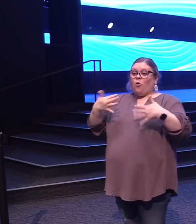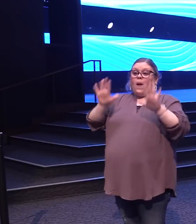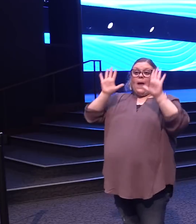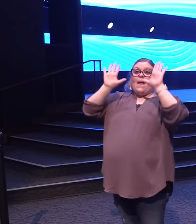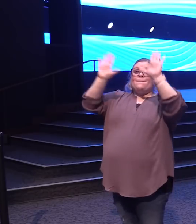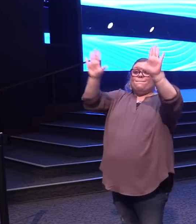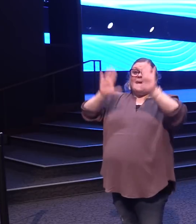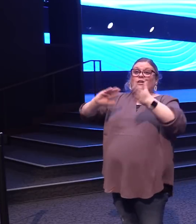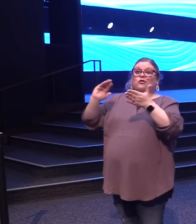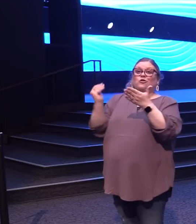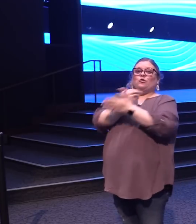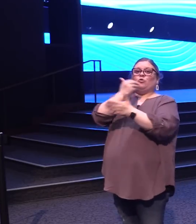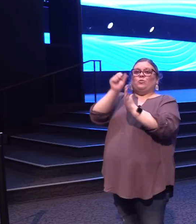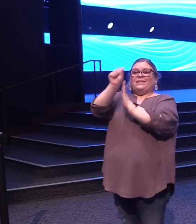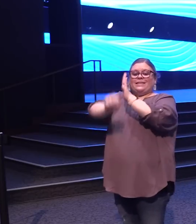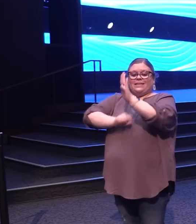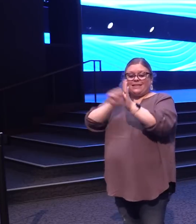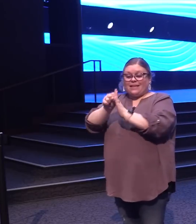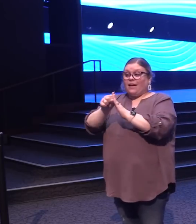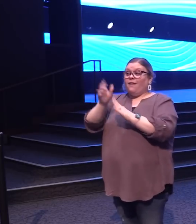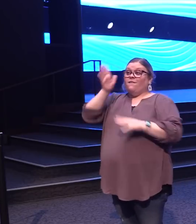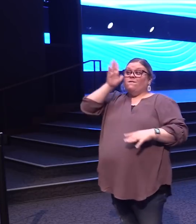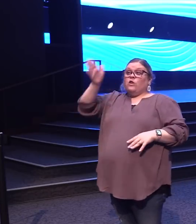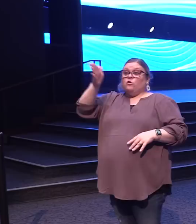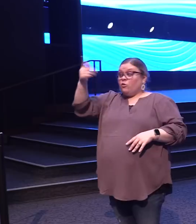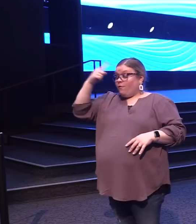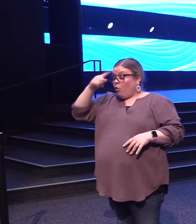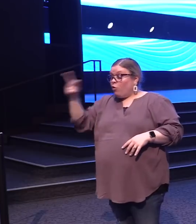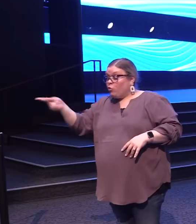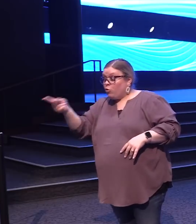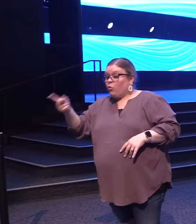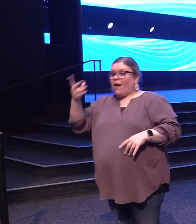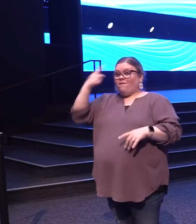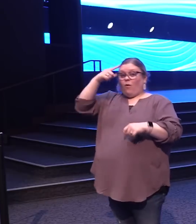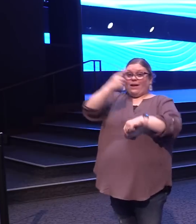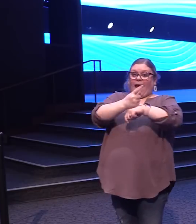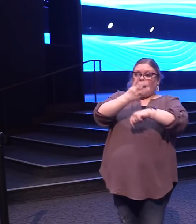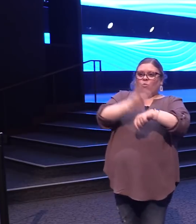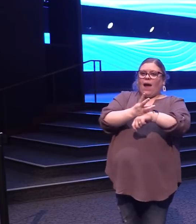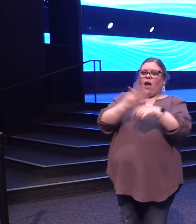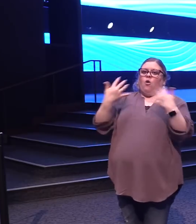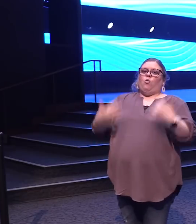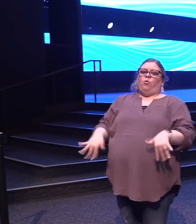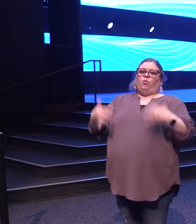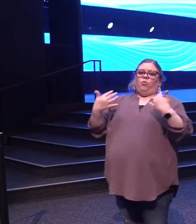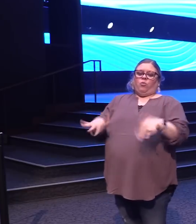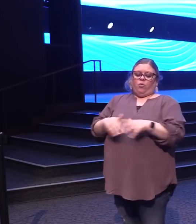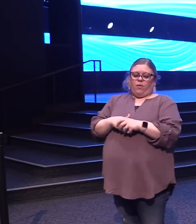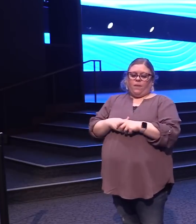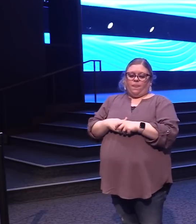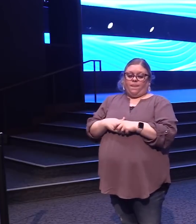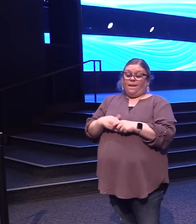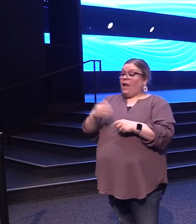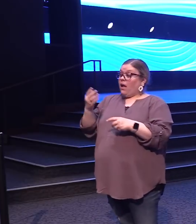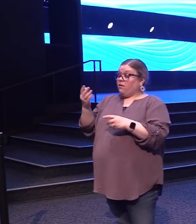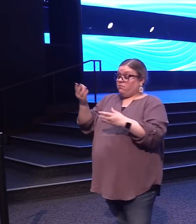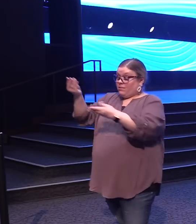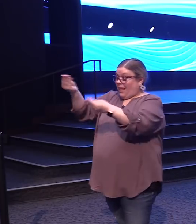amazing new season. What an amazing future for you guys and for Gateway. And just count us in. We'll